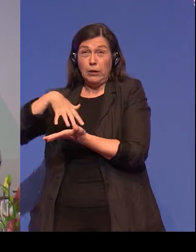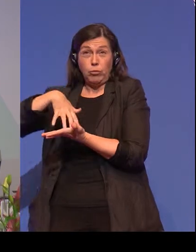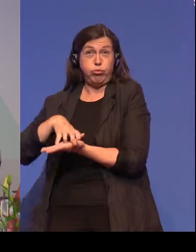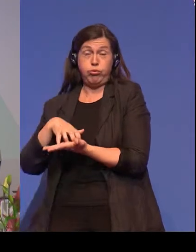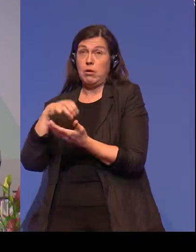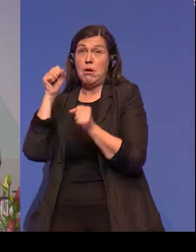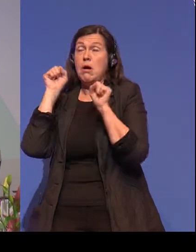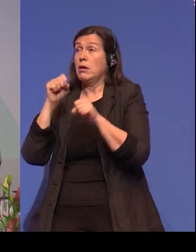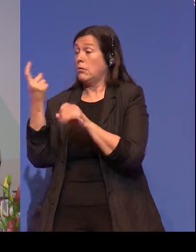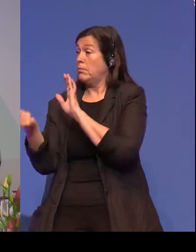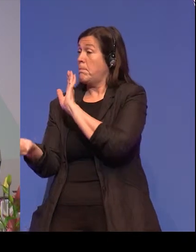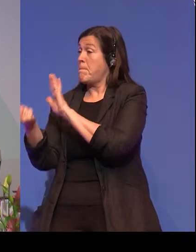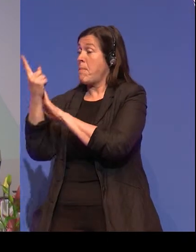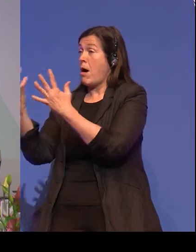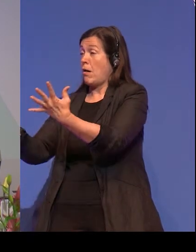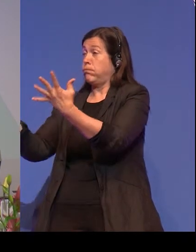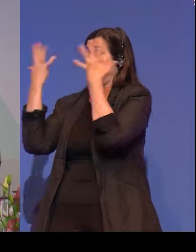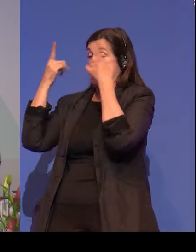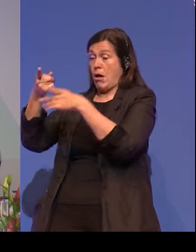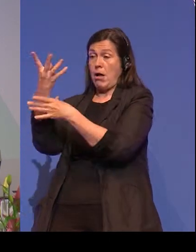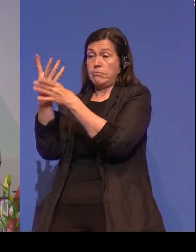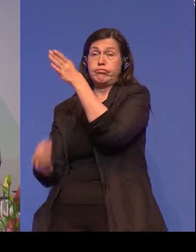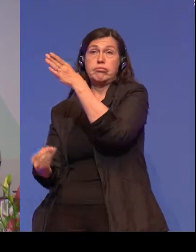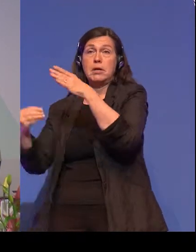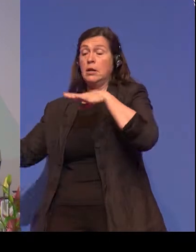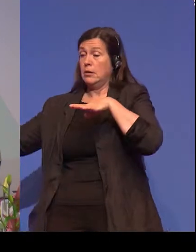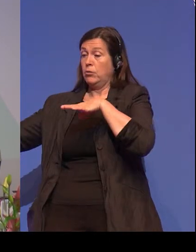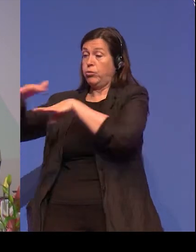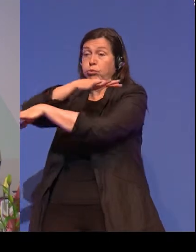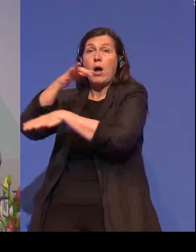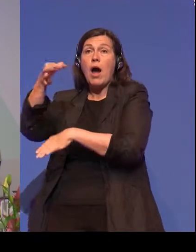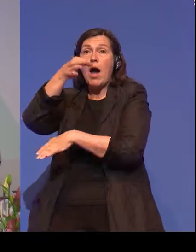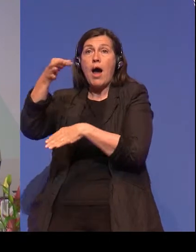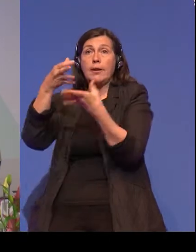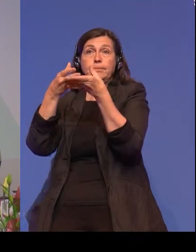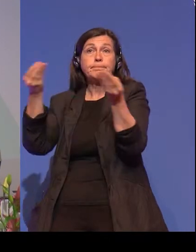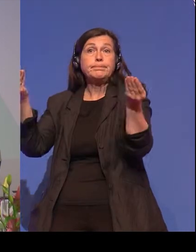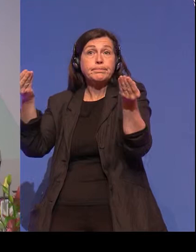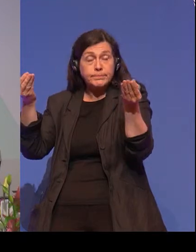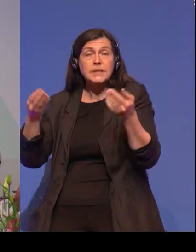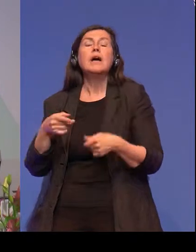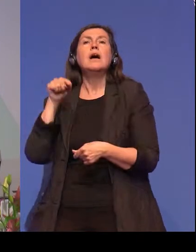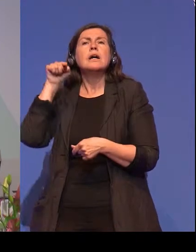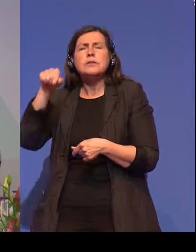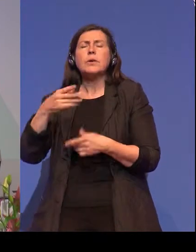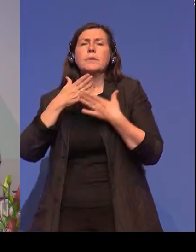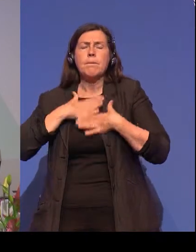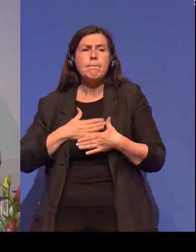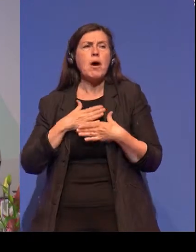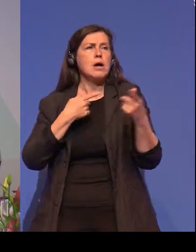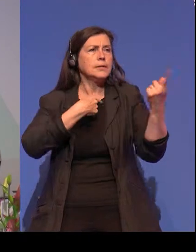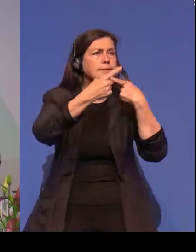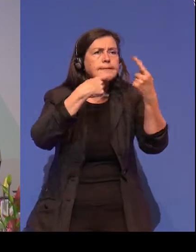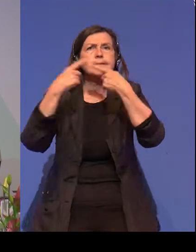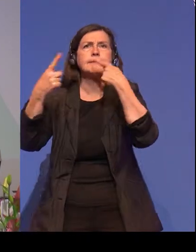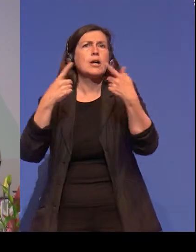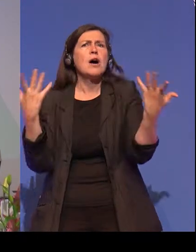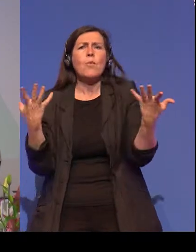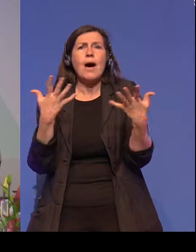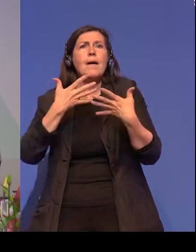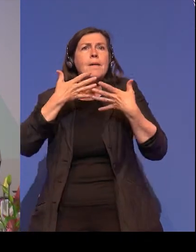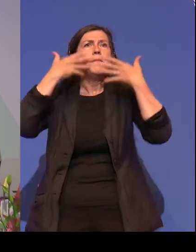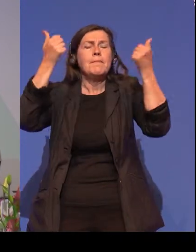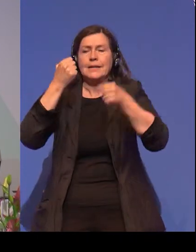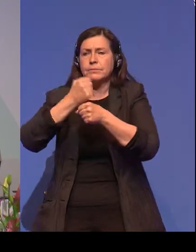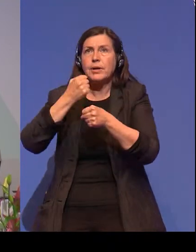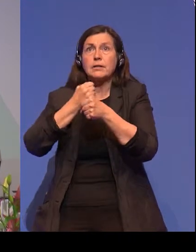natural hazards and the impact of climate change. Eager to share best practice and lessons learned for enhancing